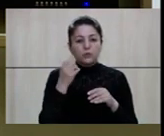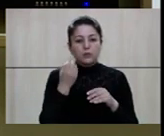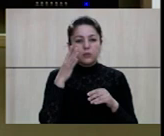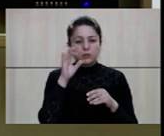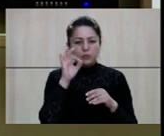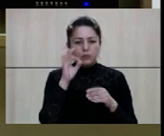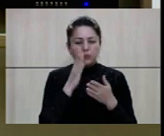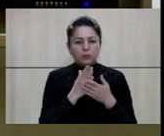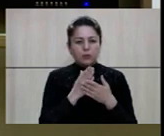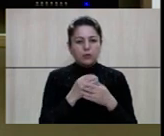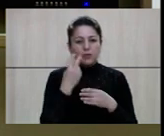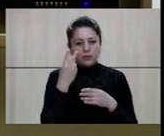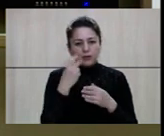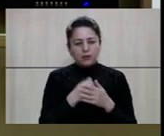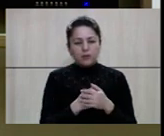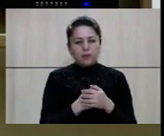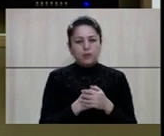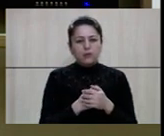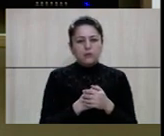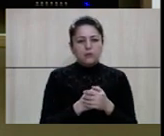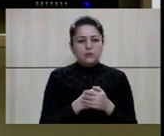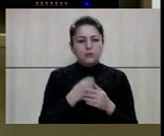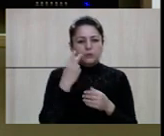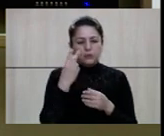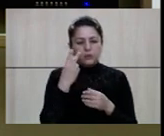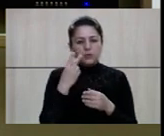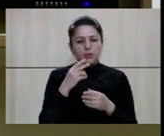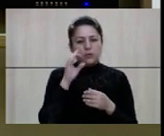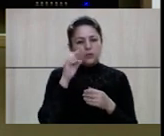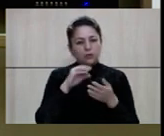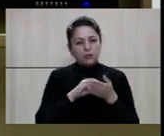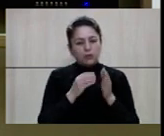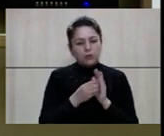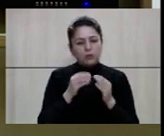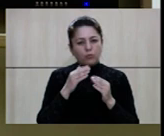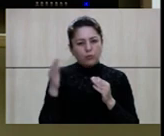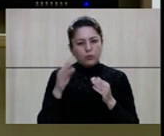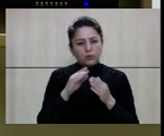noli bor? 2 ta. Demak, biz 2 ta xona 10 ga surishimiz kerak.